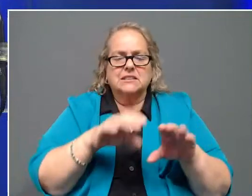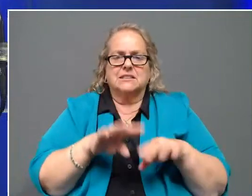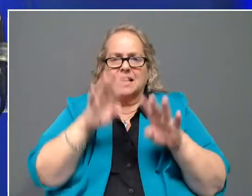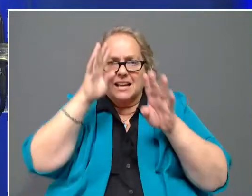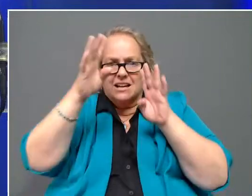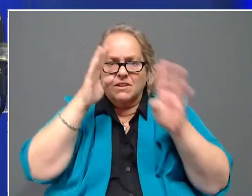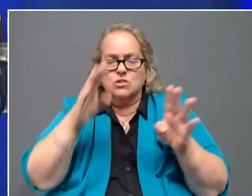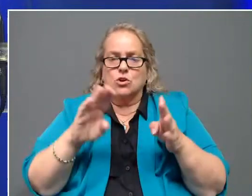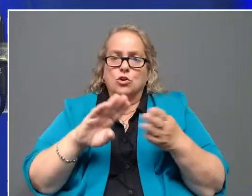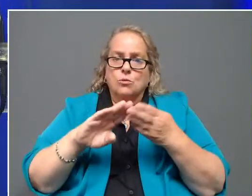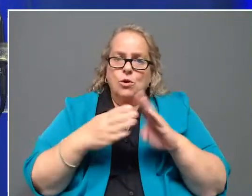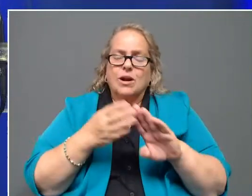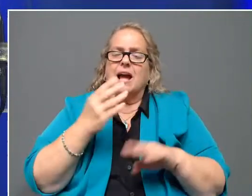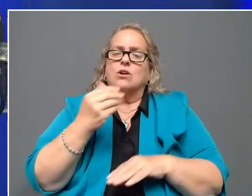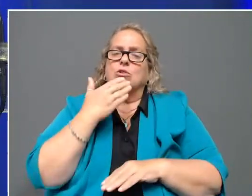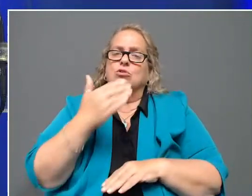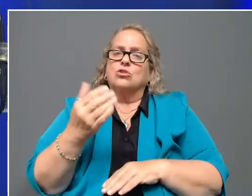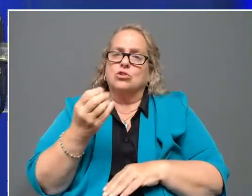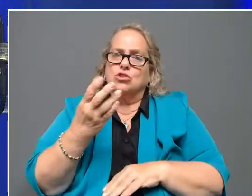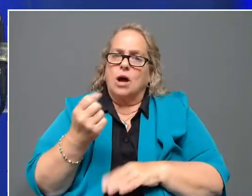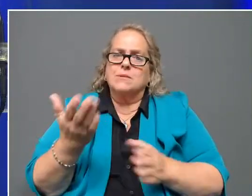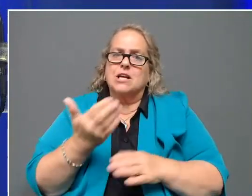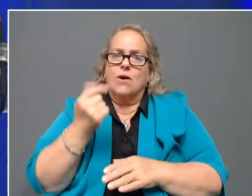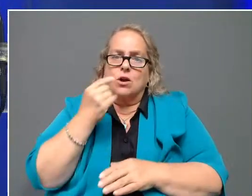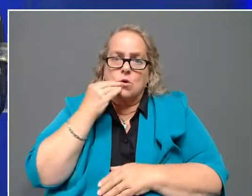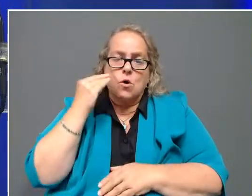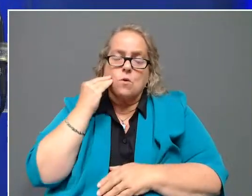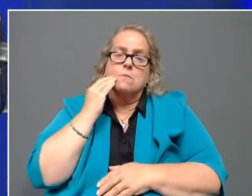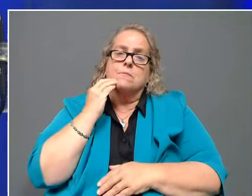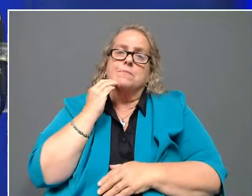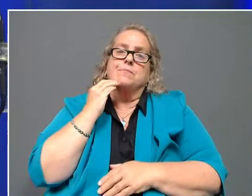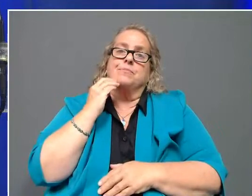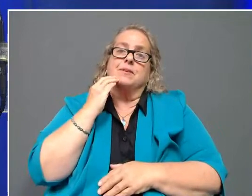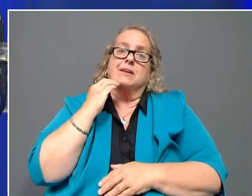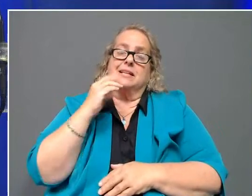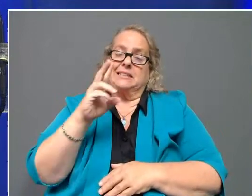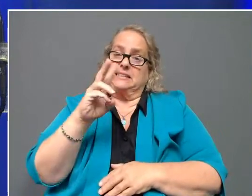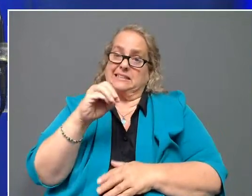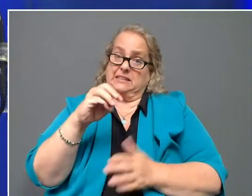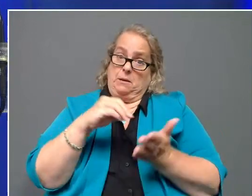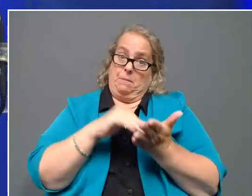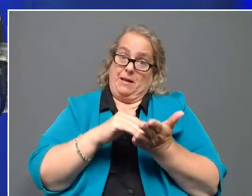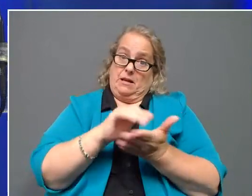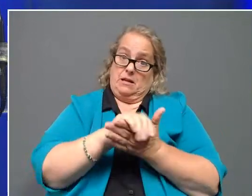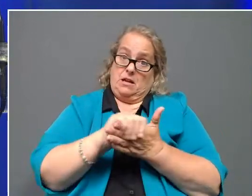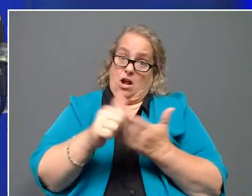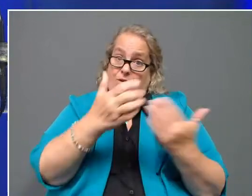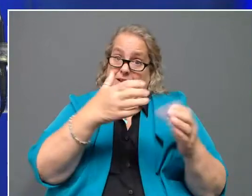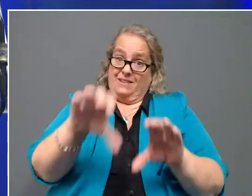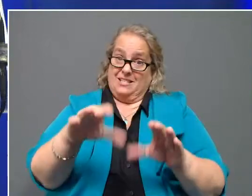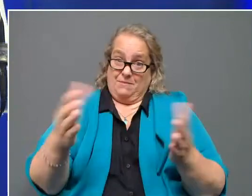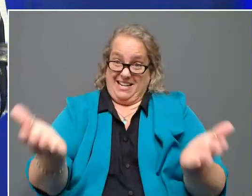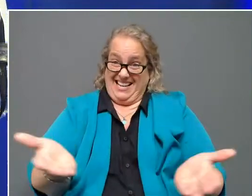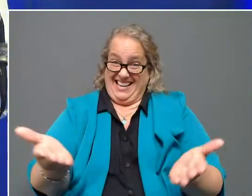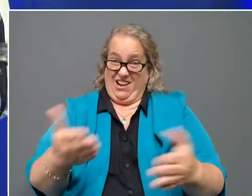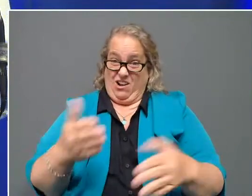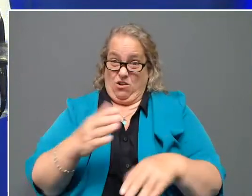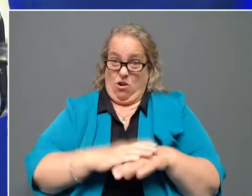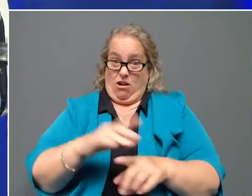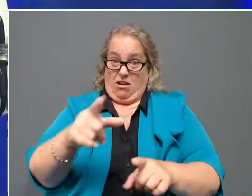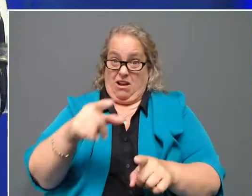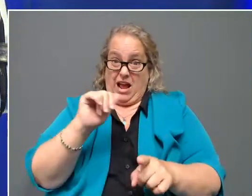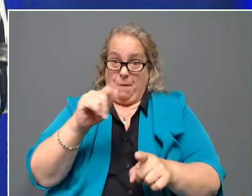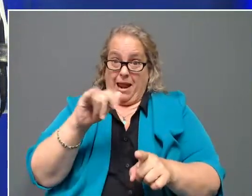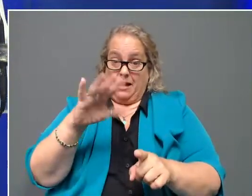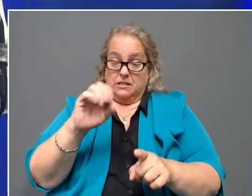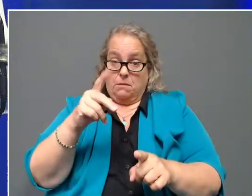good jobs here at home. The $60 million investment in this campus is both a microcosm and the embodiment of what we